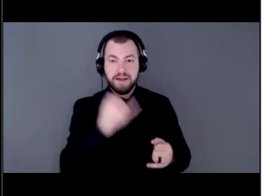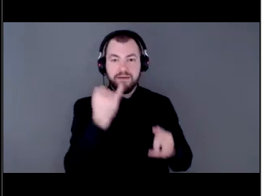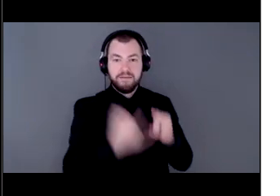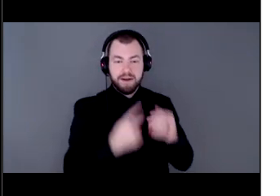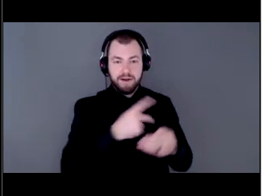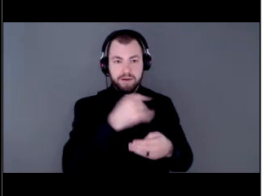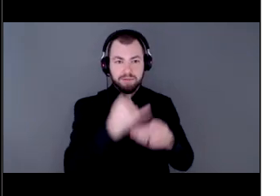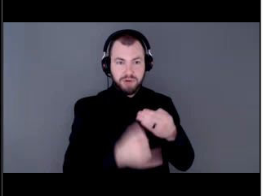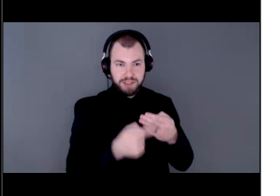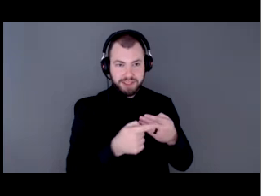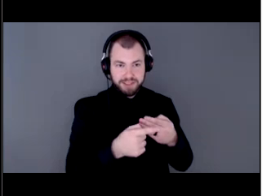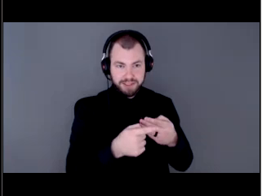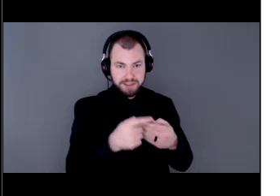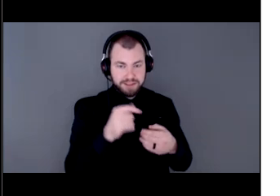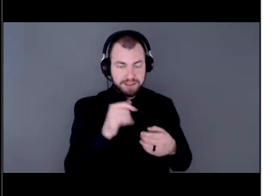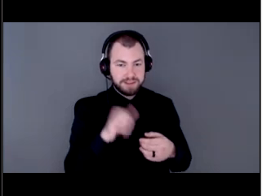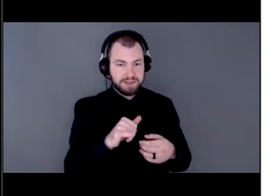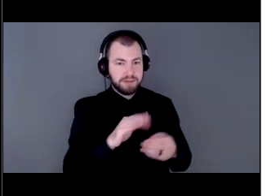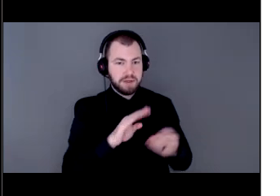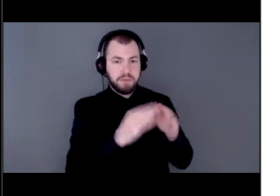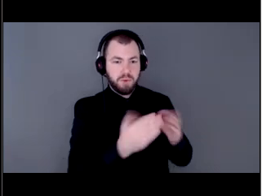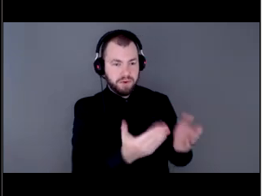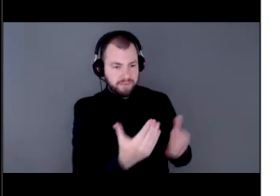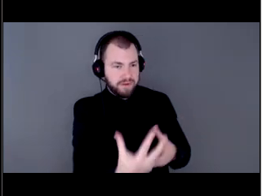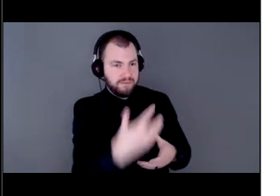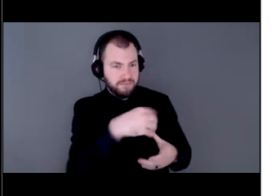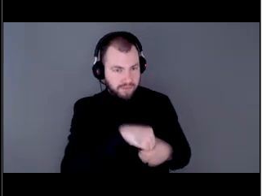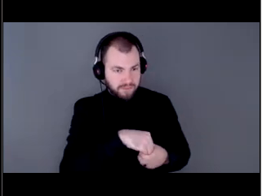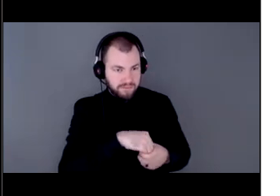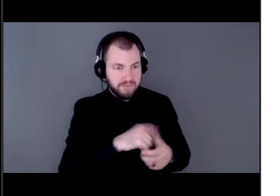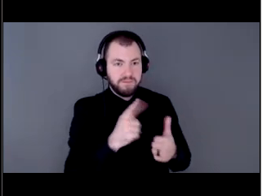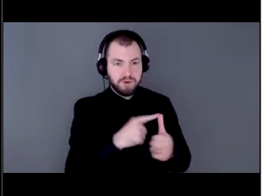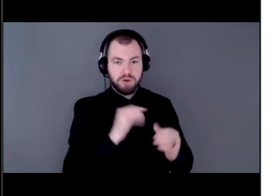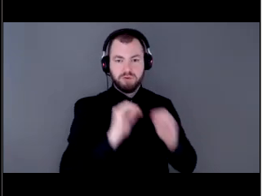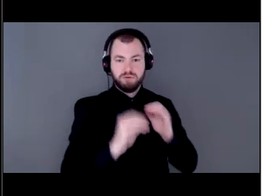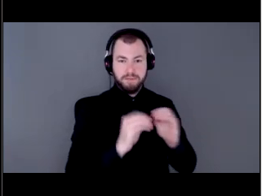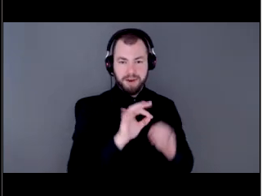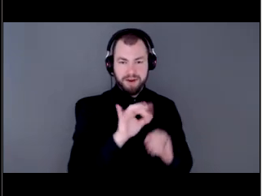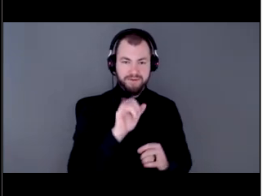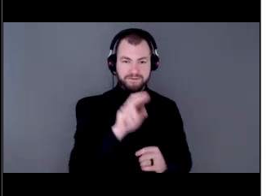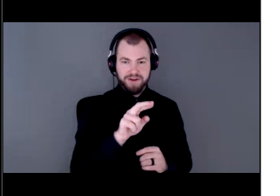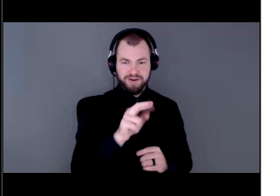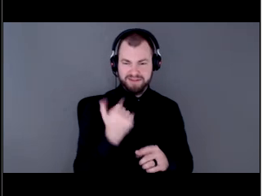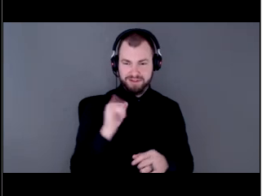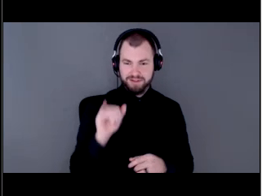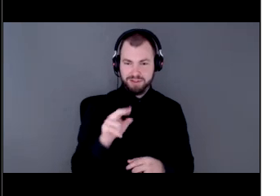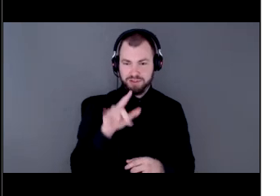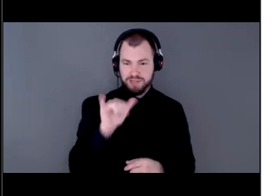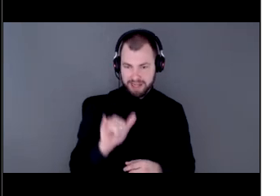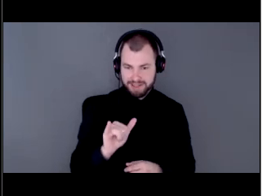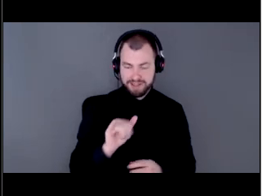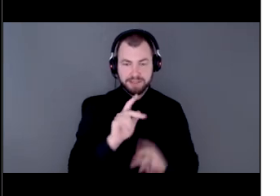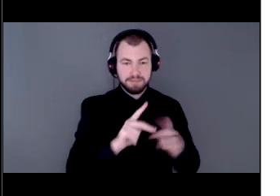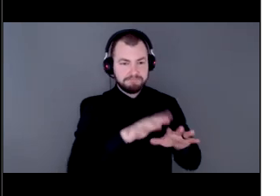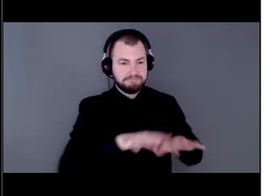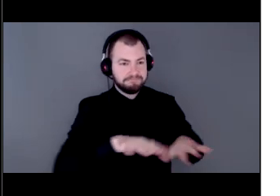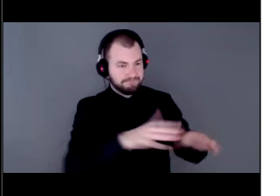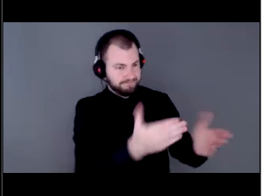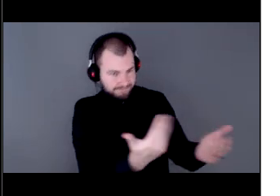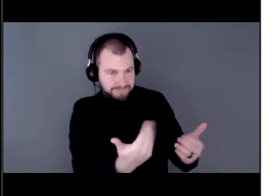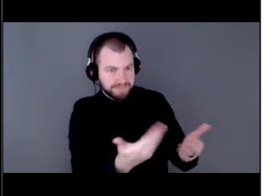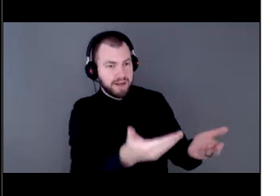environment community involved. We held our first repair fair last July. We invite people from the public to come and bring